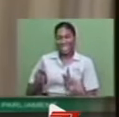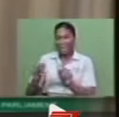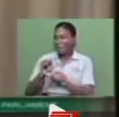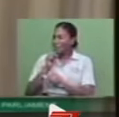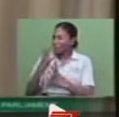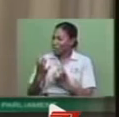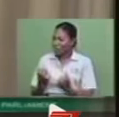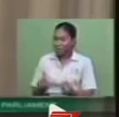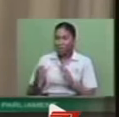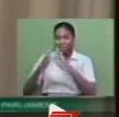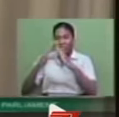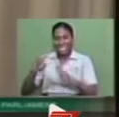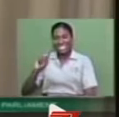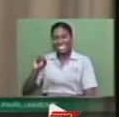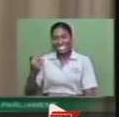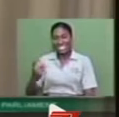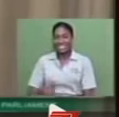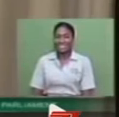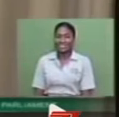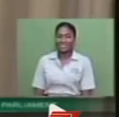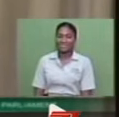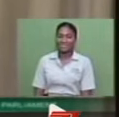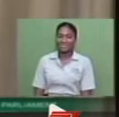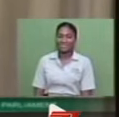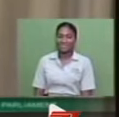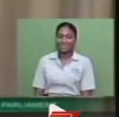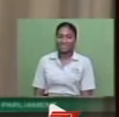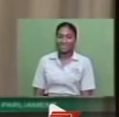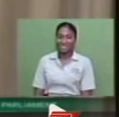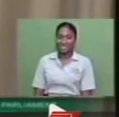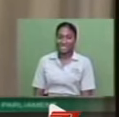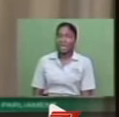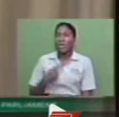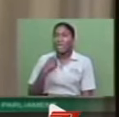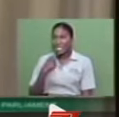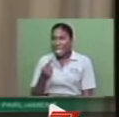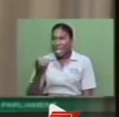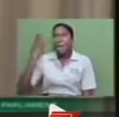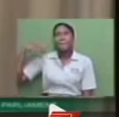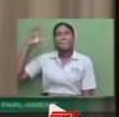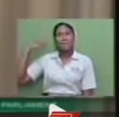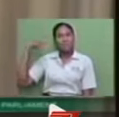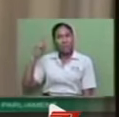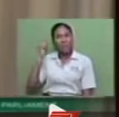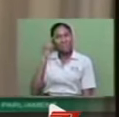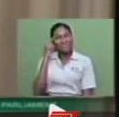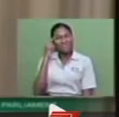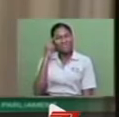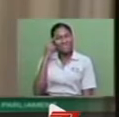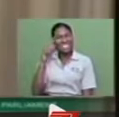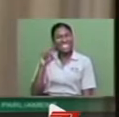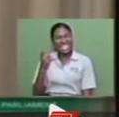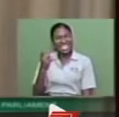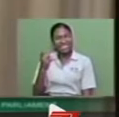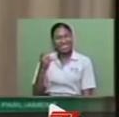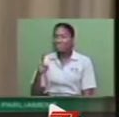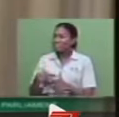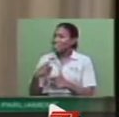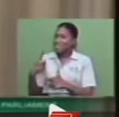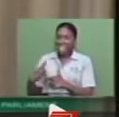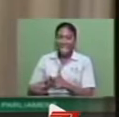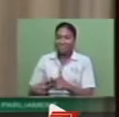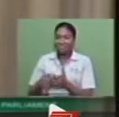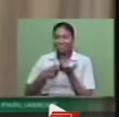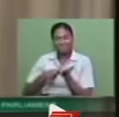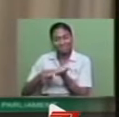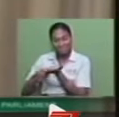Mr. Hawaii had made an announcement that we'll be considering the tax, but he had also said that there will be consultations. Mr. Hawaii then said,